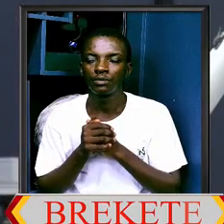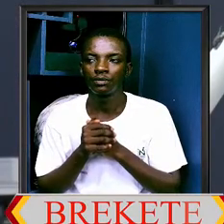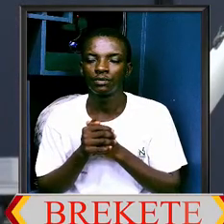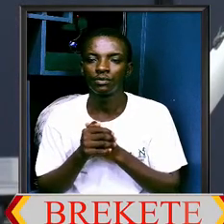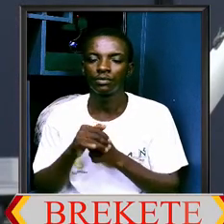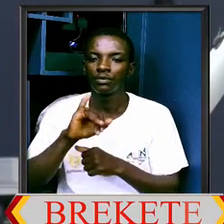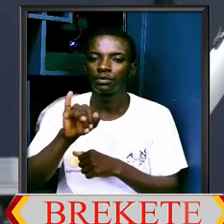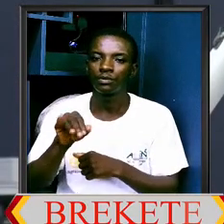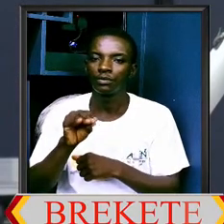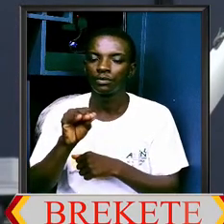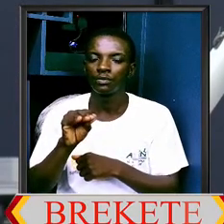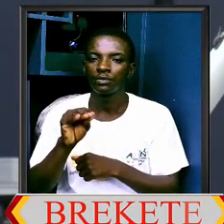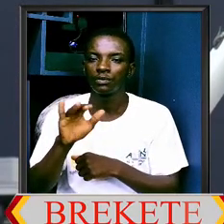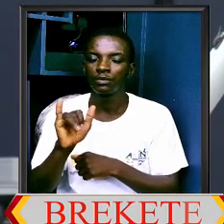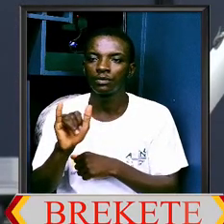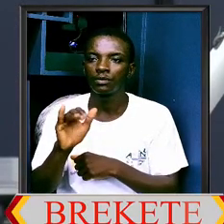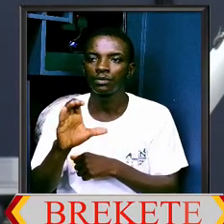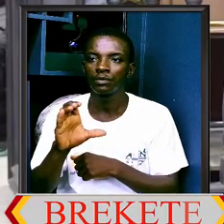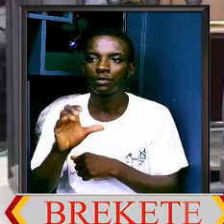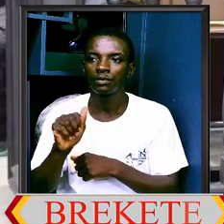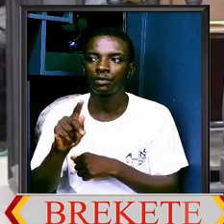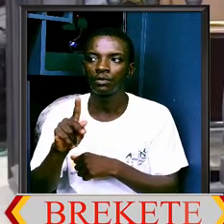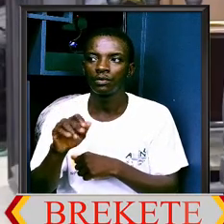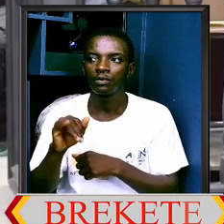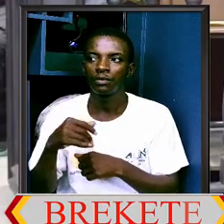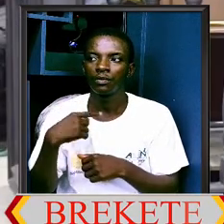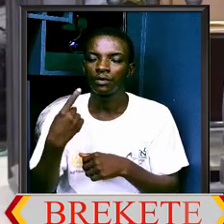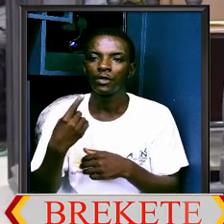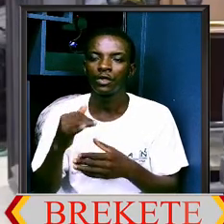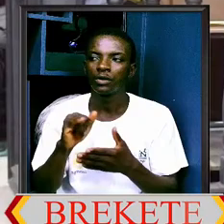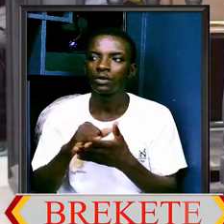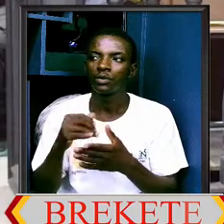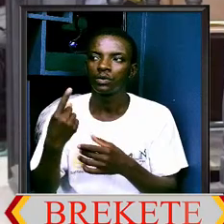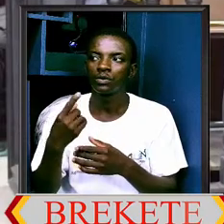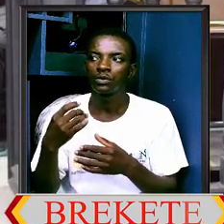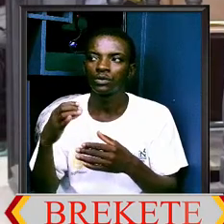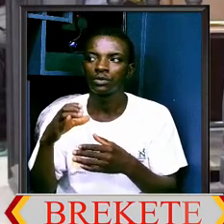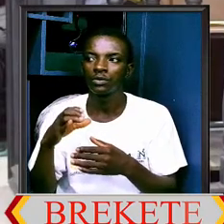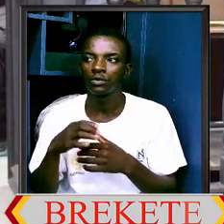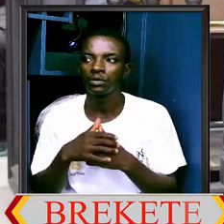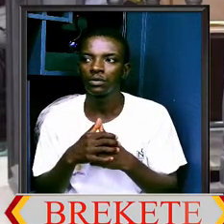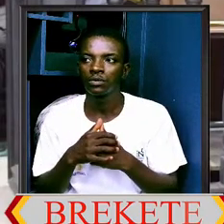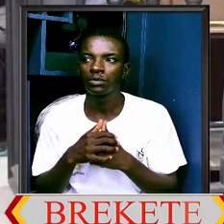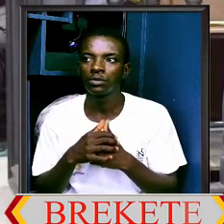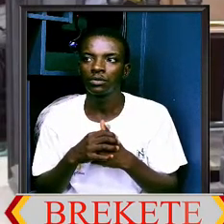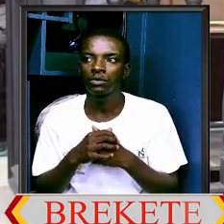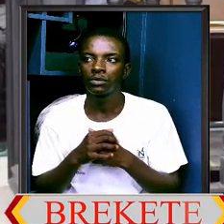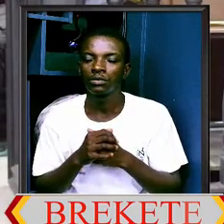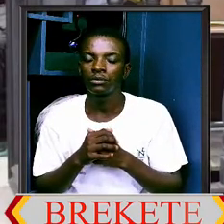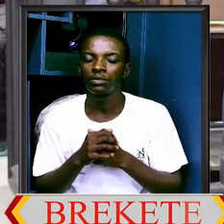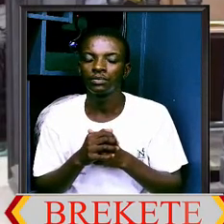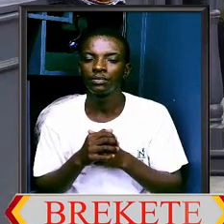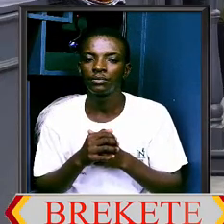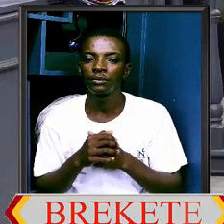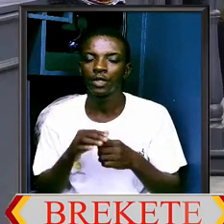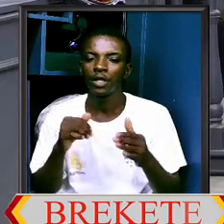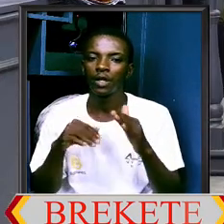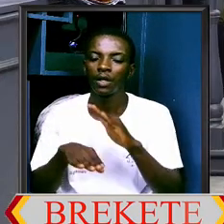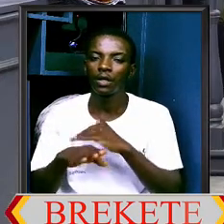Joy Kaba. Now, the lady where enter one chance where you say she will share. Where she there, my dear? See her Joyo, outside. Come, I